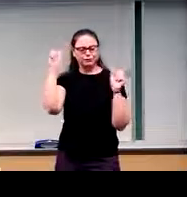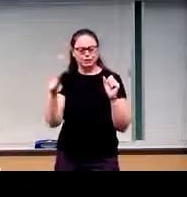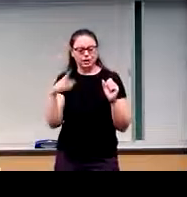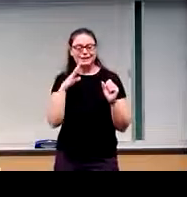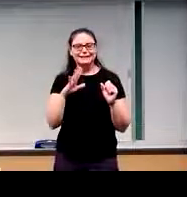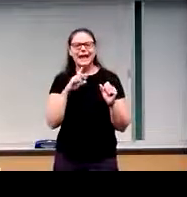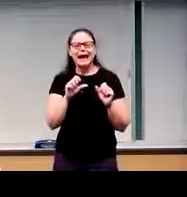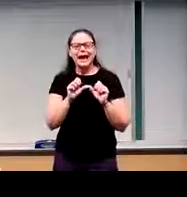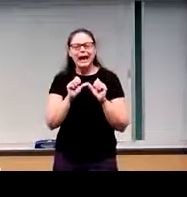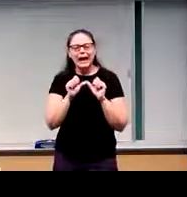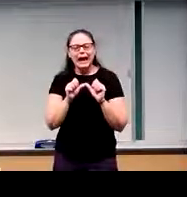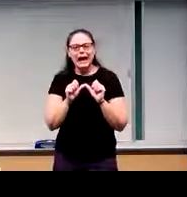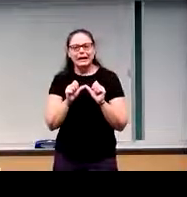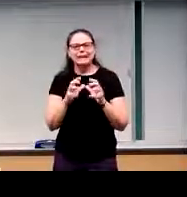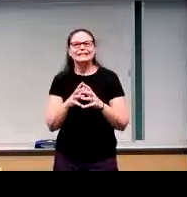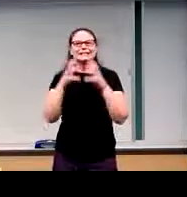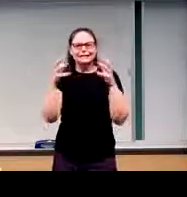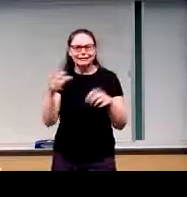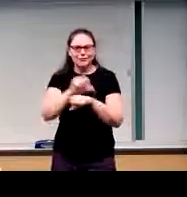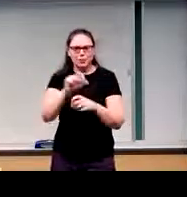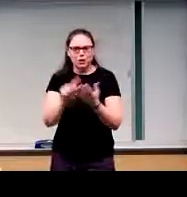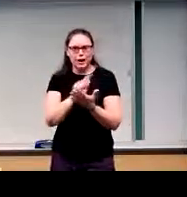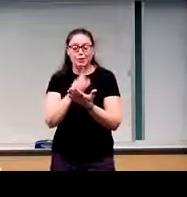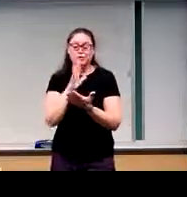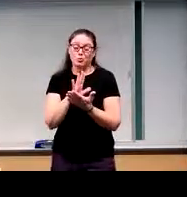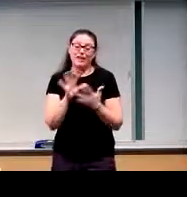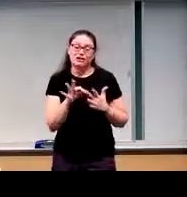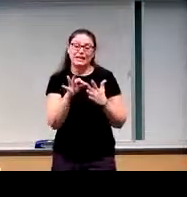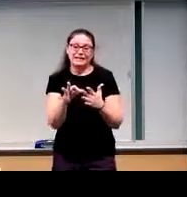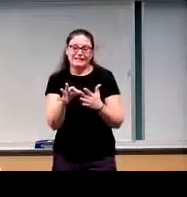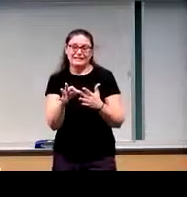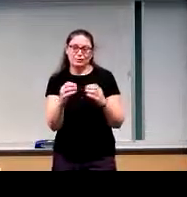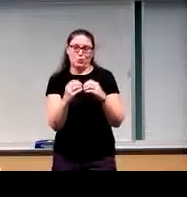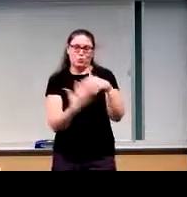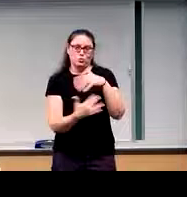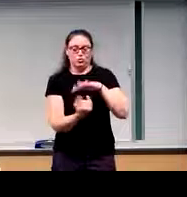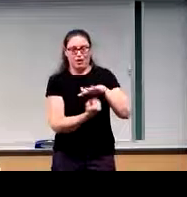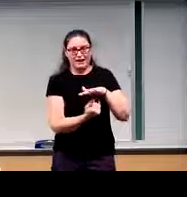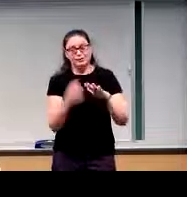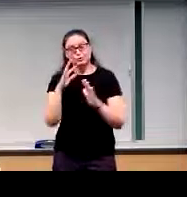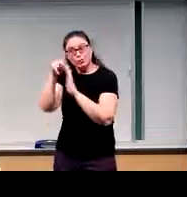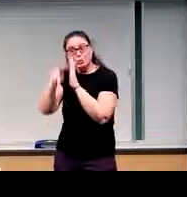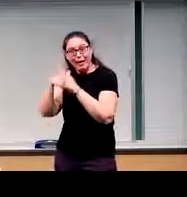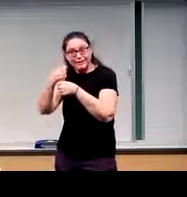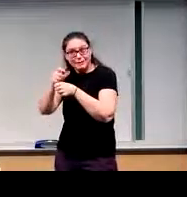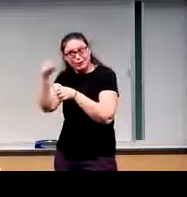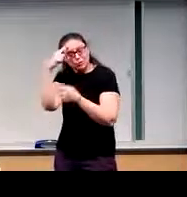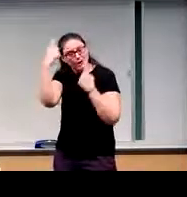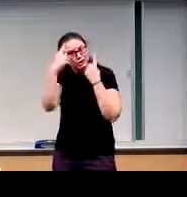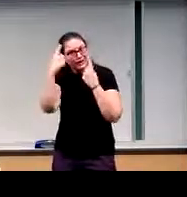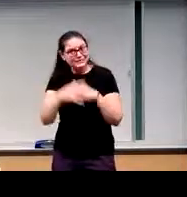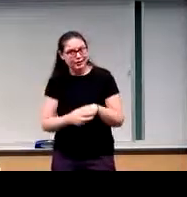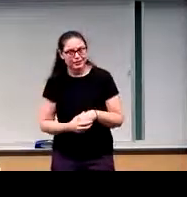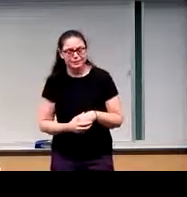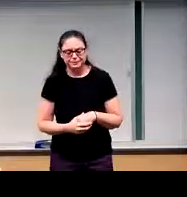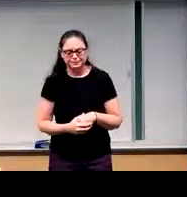work hours contributes to social isolation, and it's something that policymakers should take a look at. So policies like